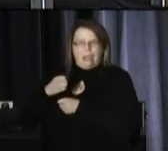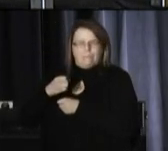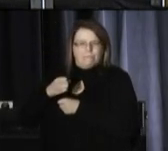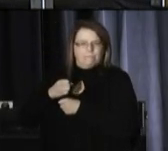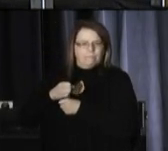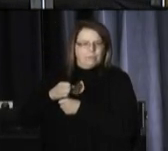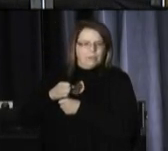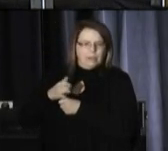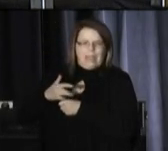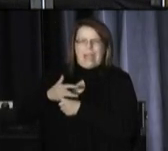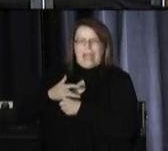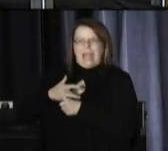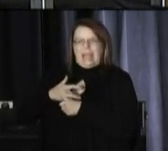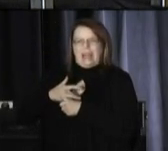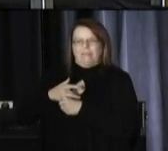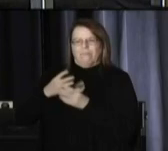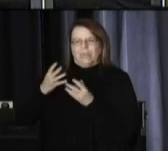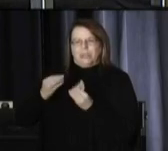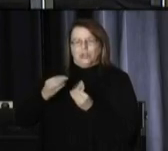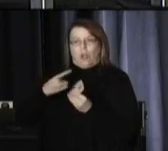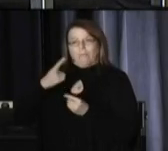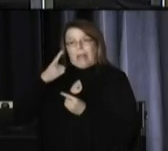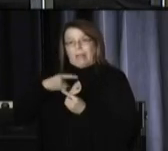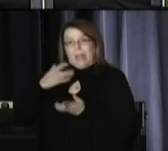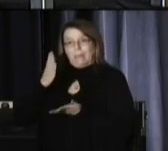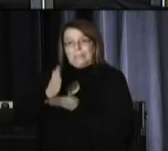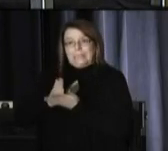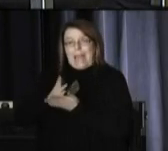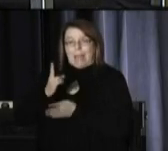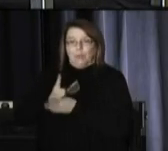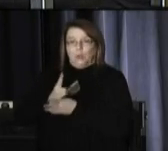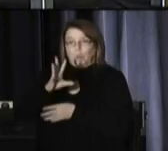it feels a little soft. I think I'm gonna stop using African Americans.